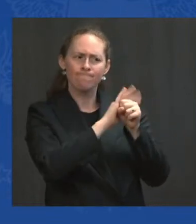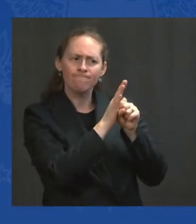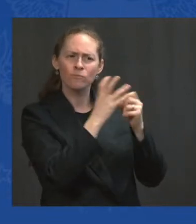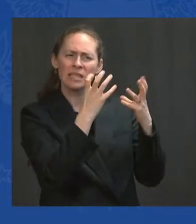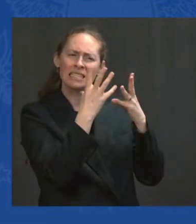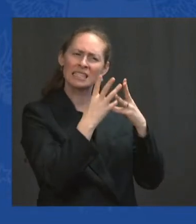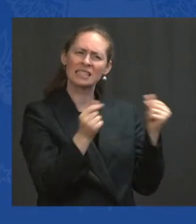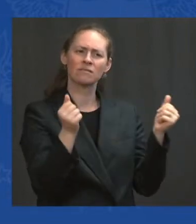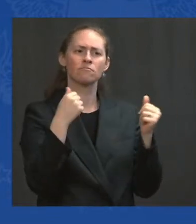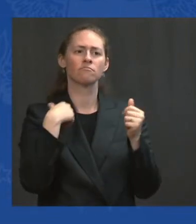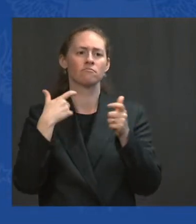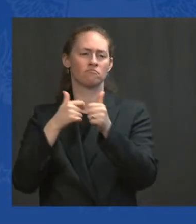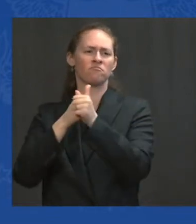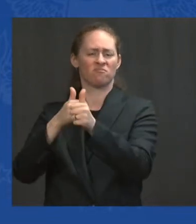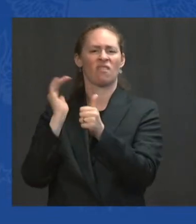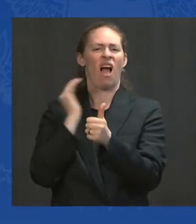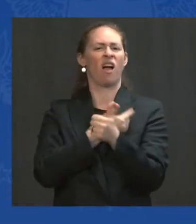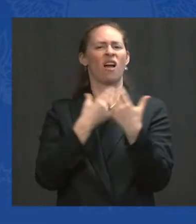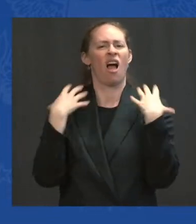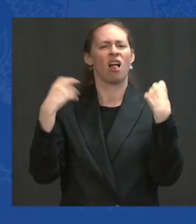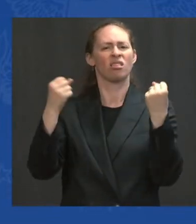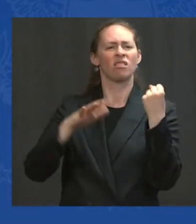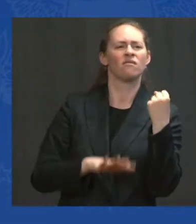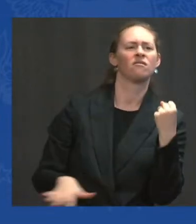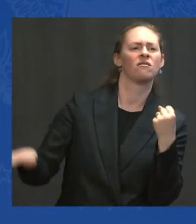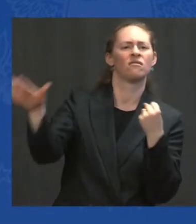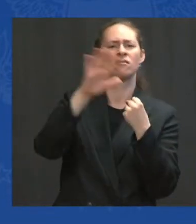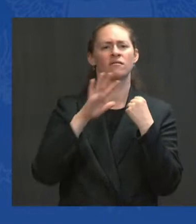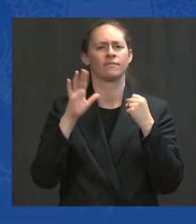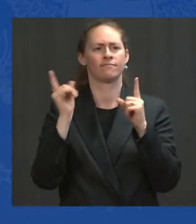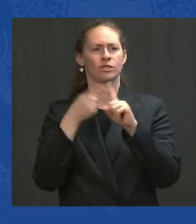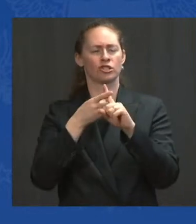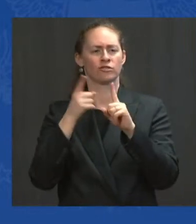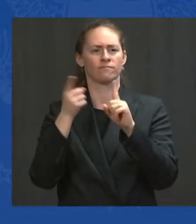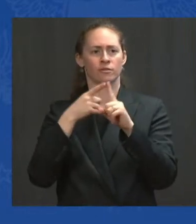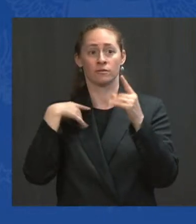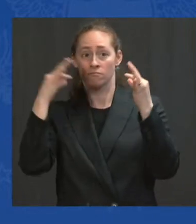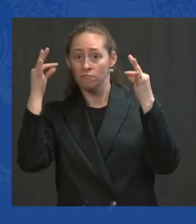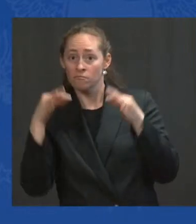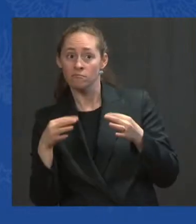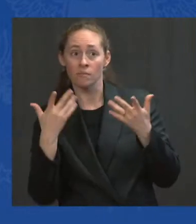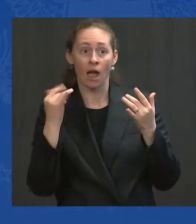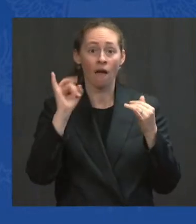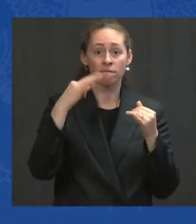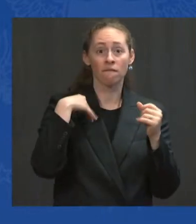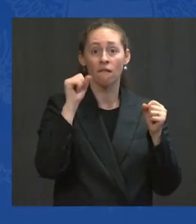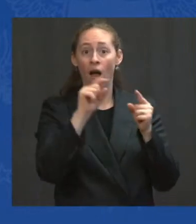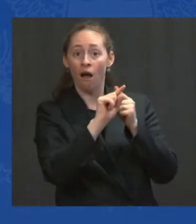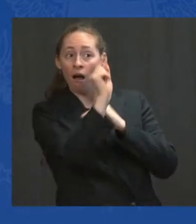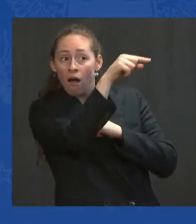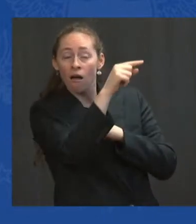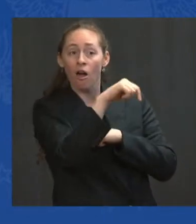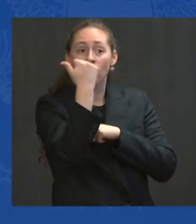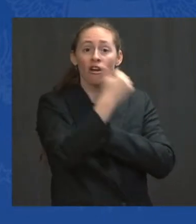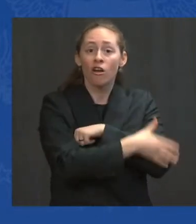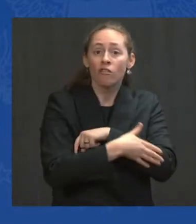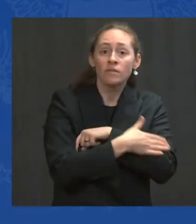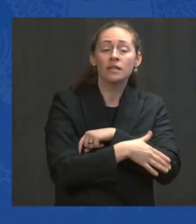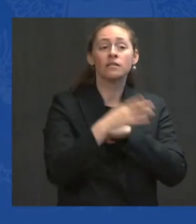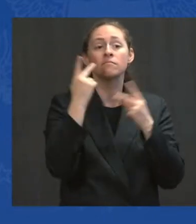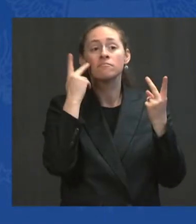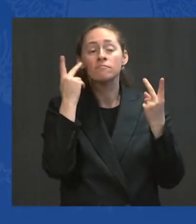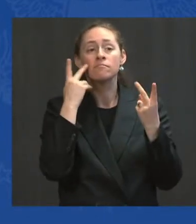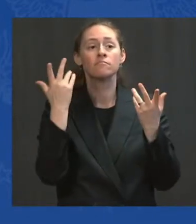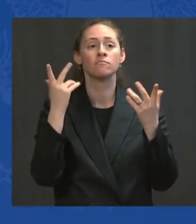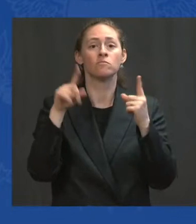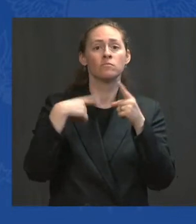health first when making decisions about borders and international travel. Any decisions about reopening